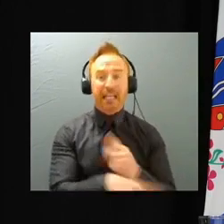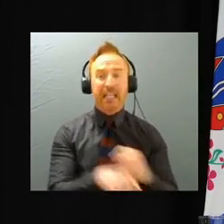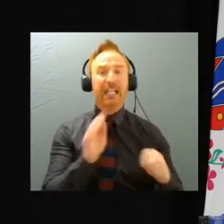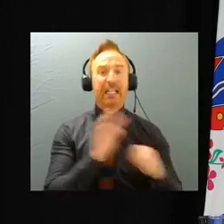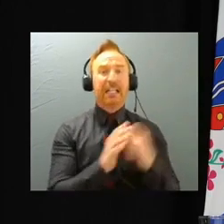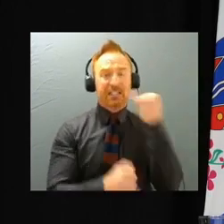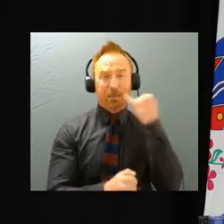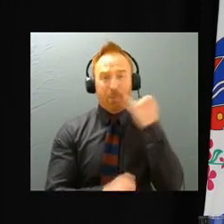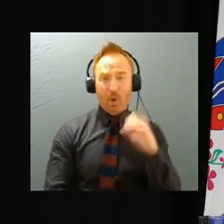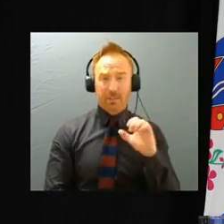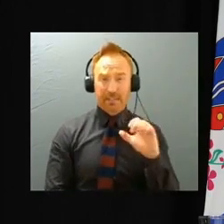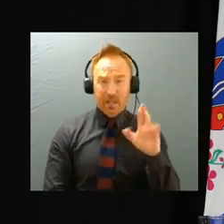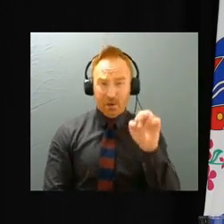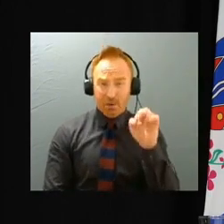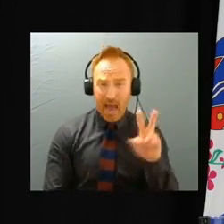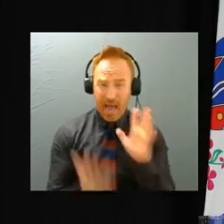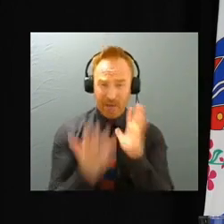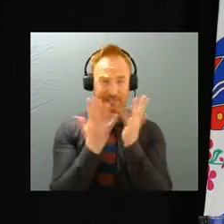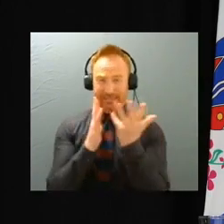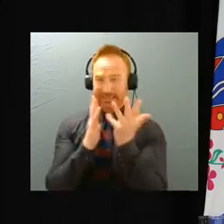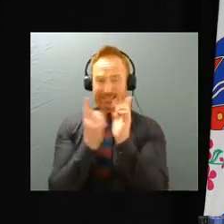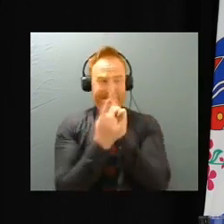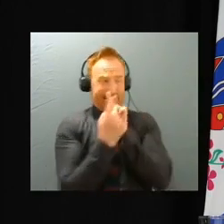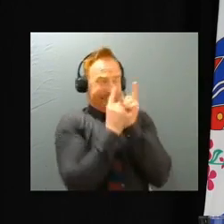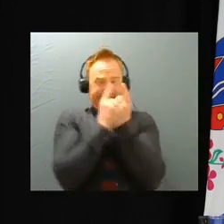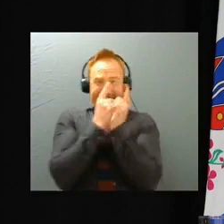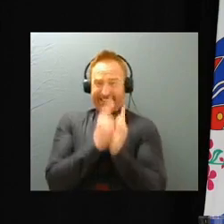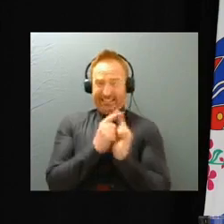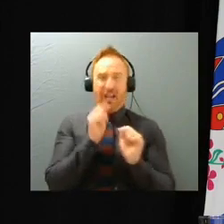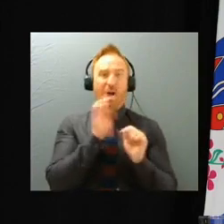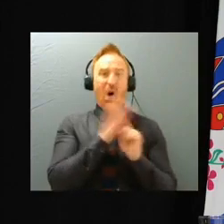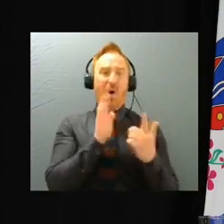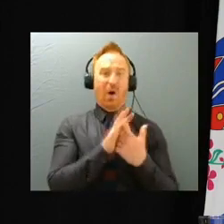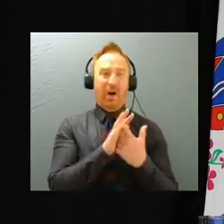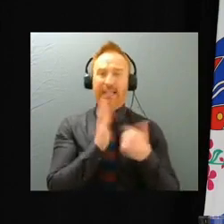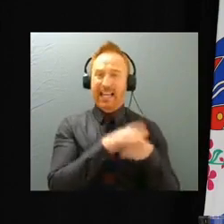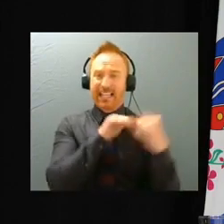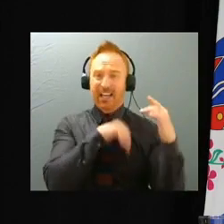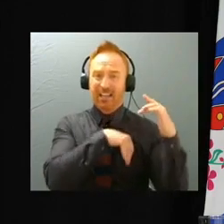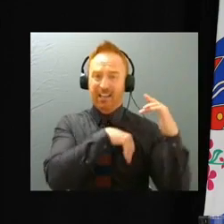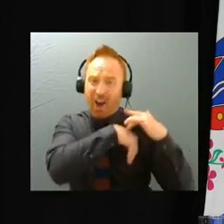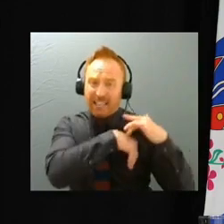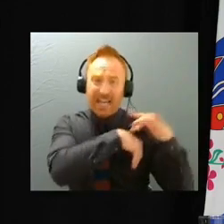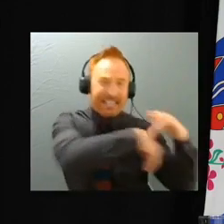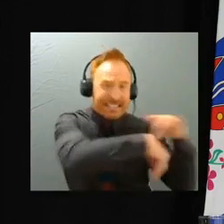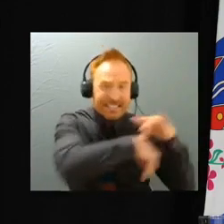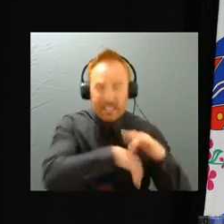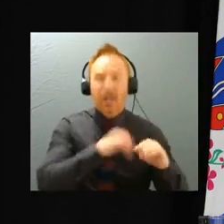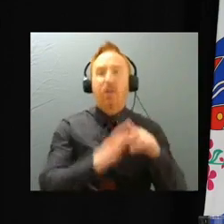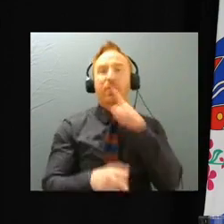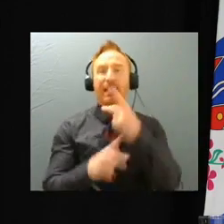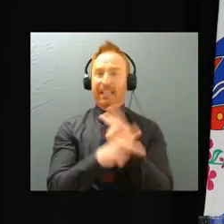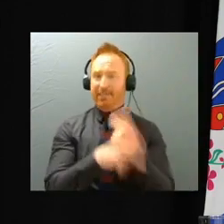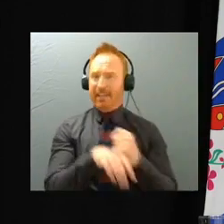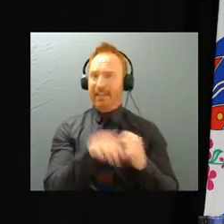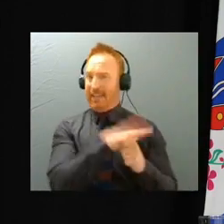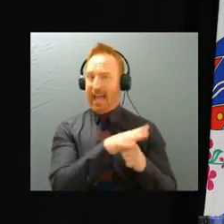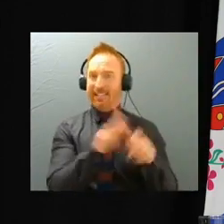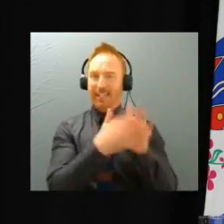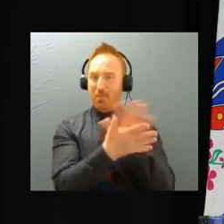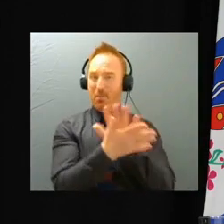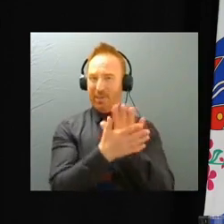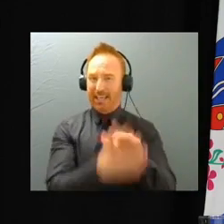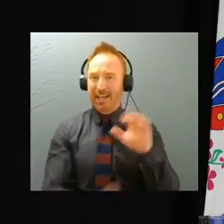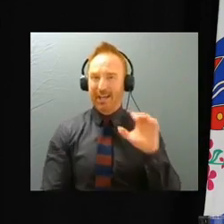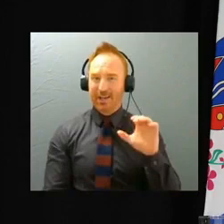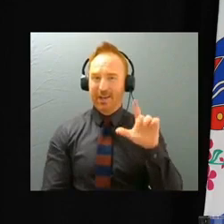places, close contact settings. Close encounters of the COVID kind, you might say. On the plus side, we're aiming for the